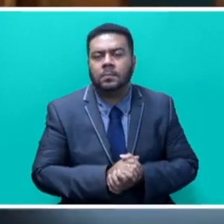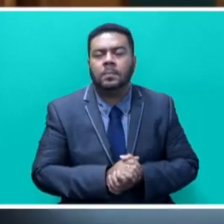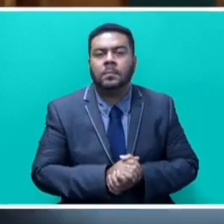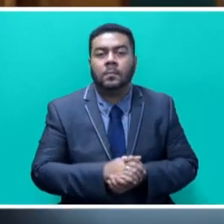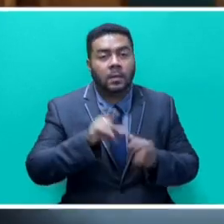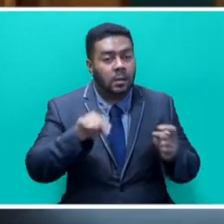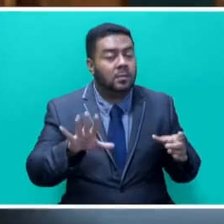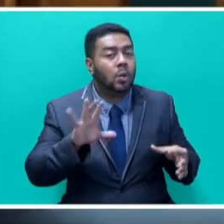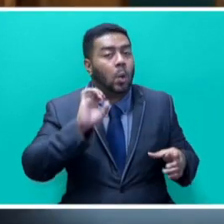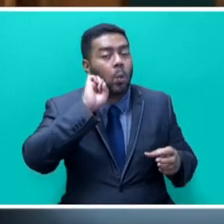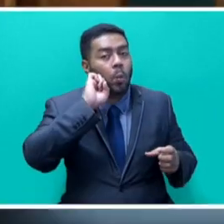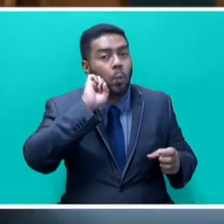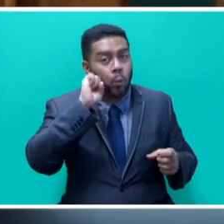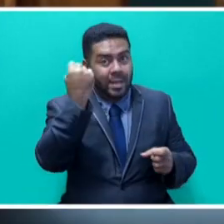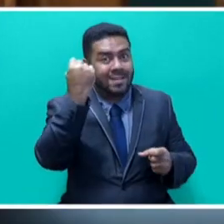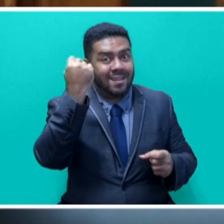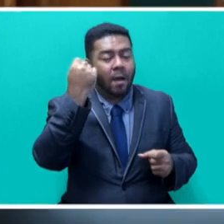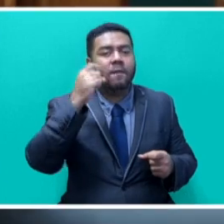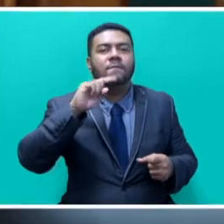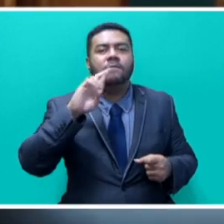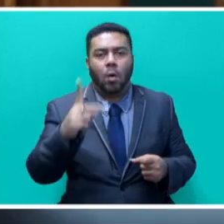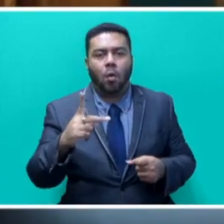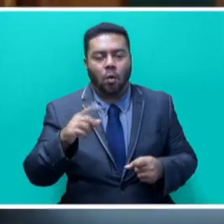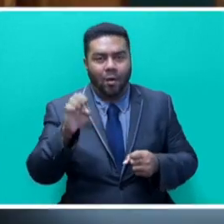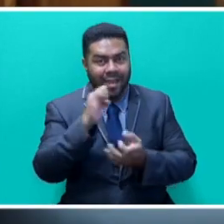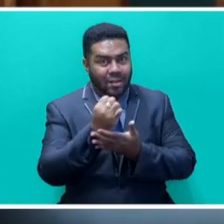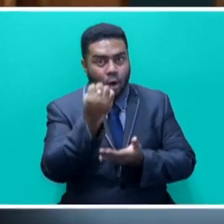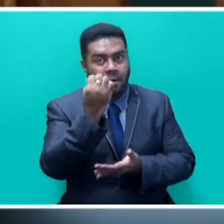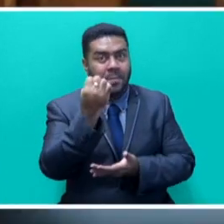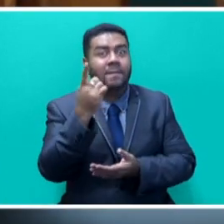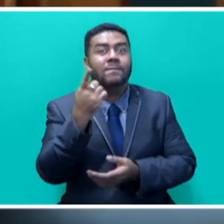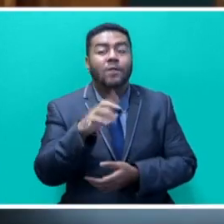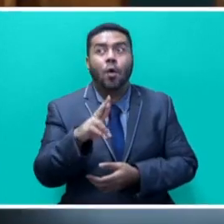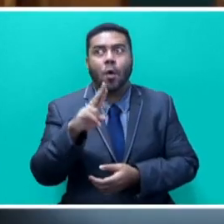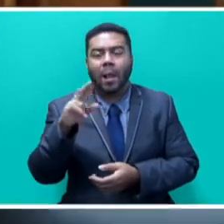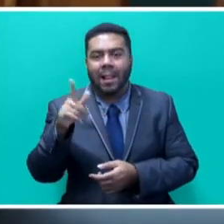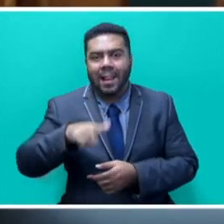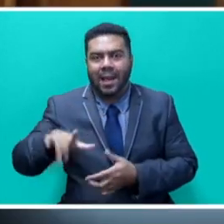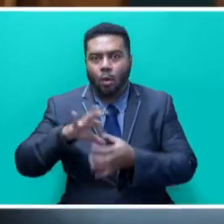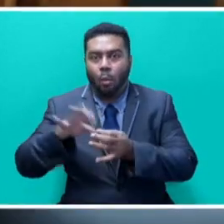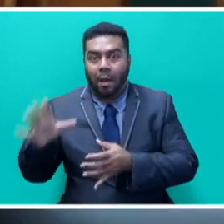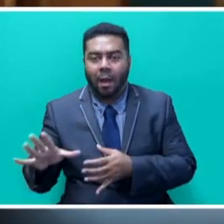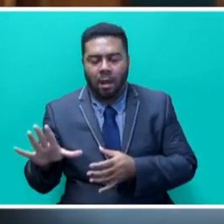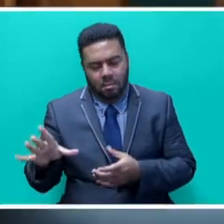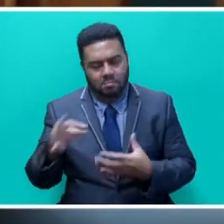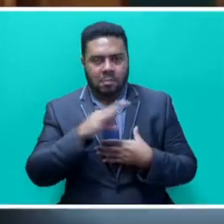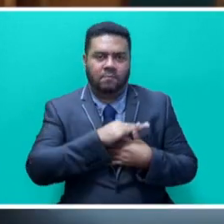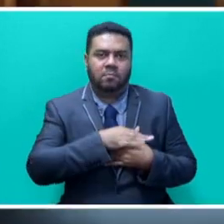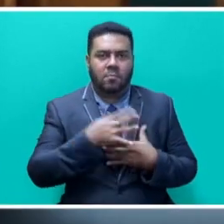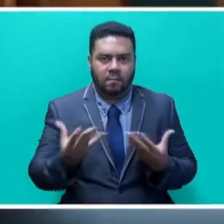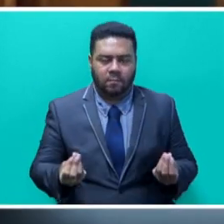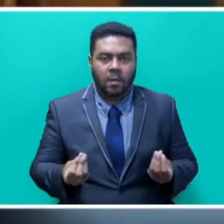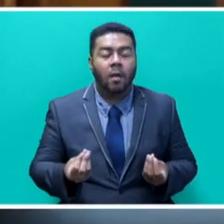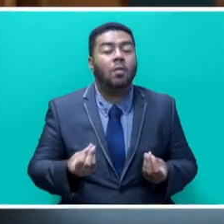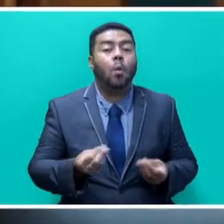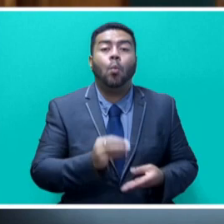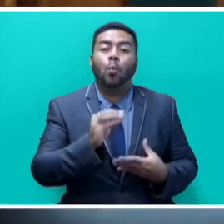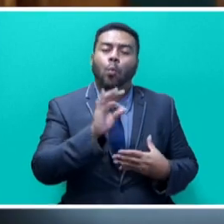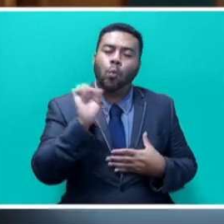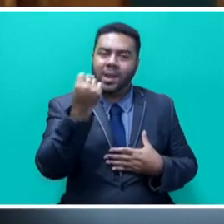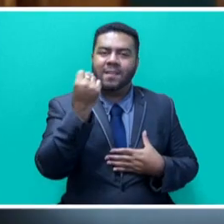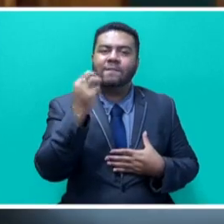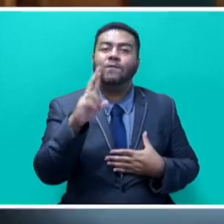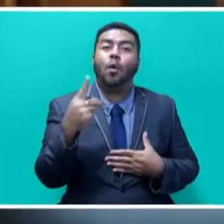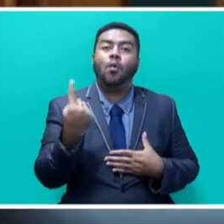win for the economy, including the landowners, the licensees, the contractors, the value adders, and a win for the environment. We already see